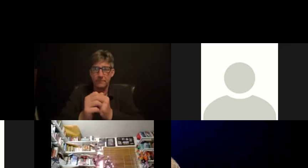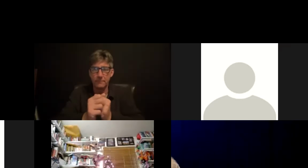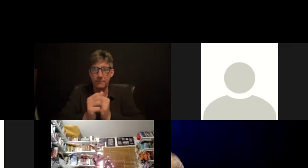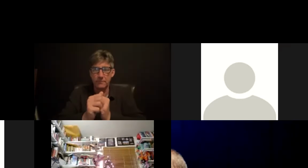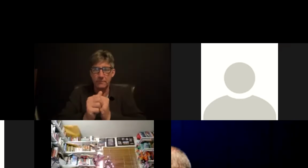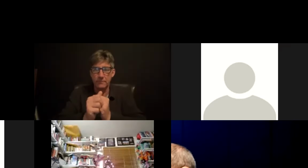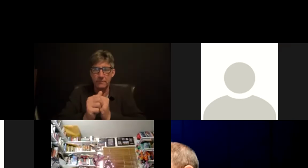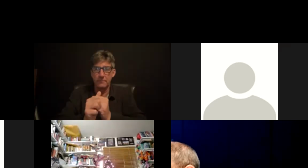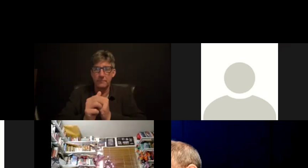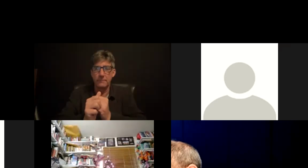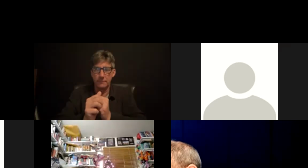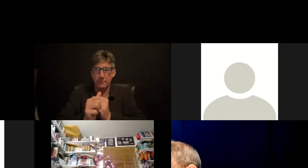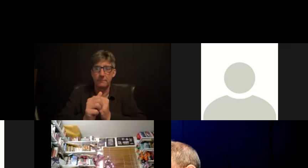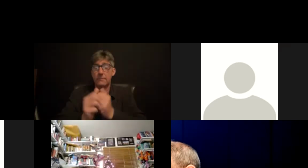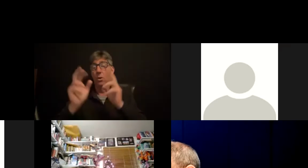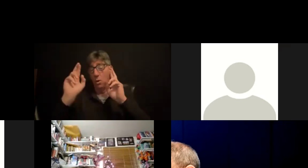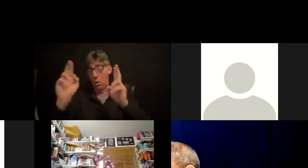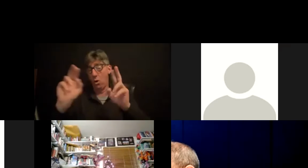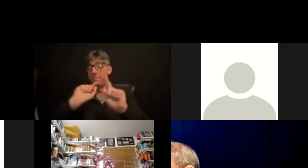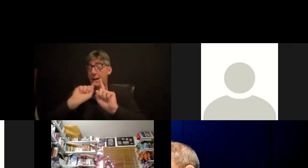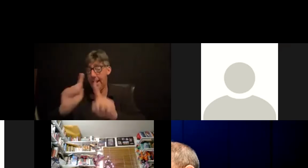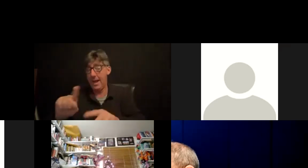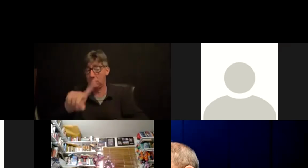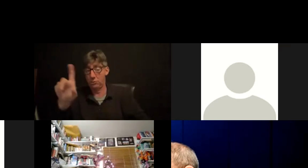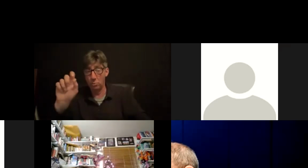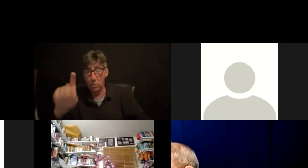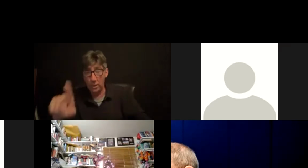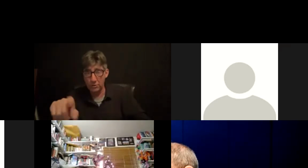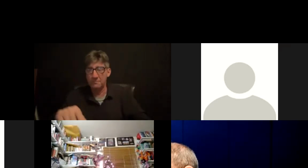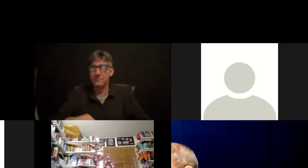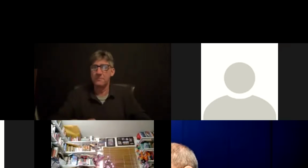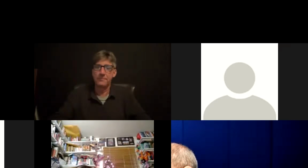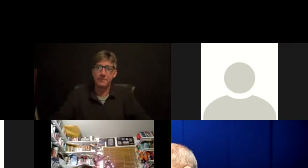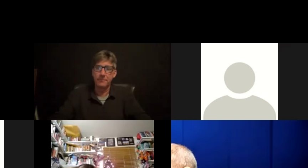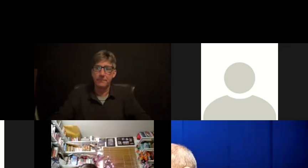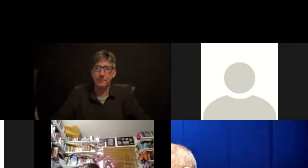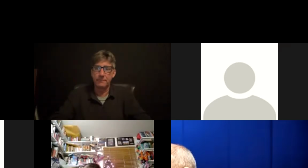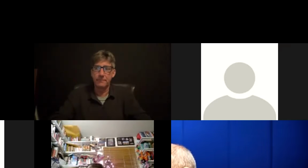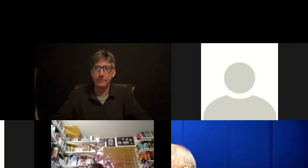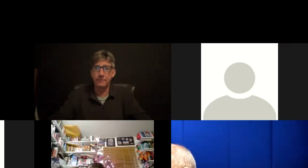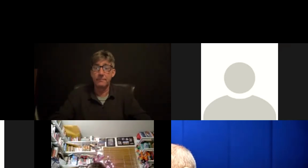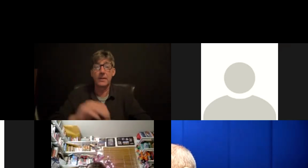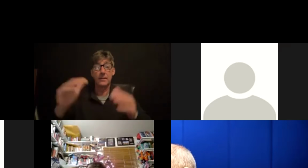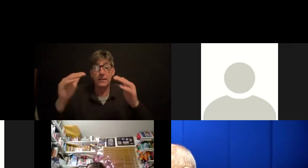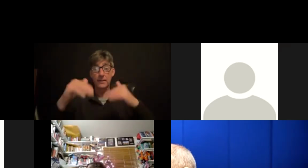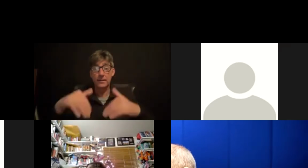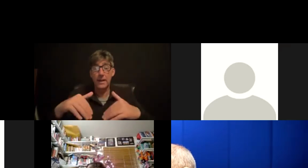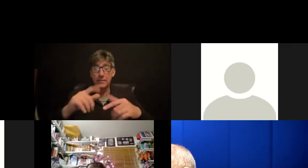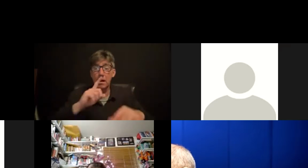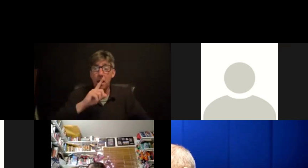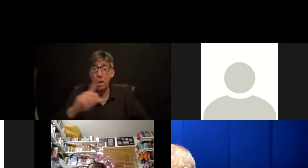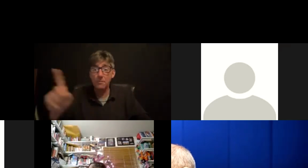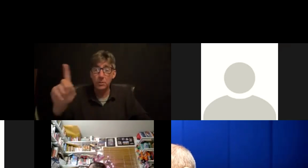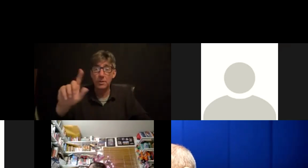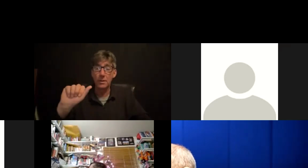I hope that that answers his questions. Next, I'm gonna ask to unmute Mr.